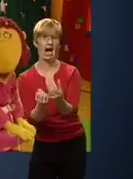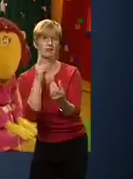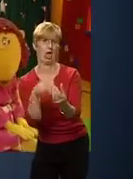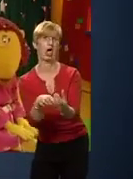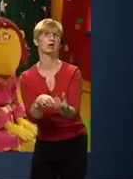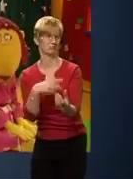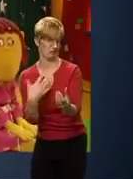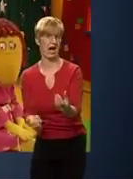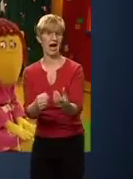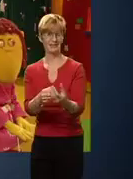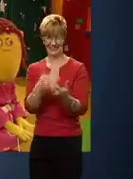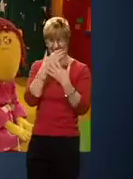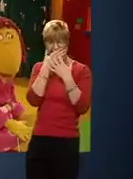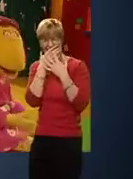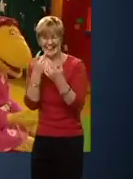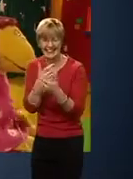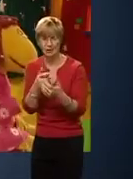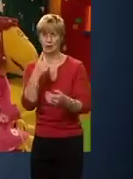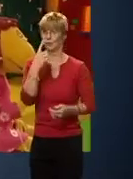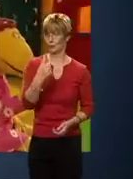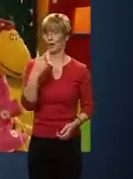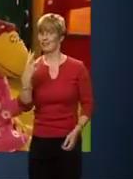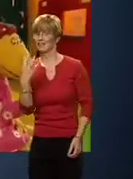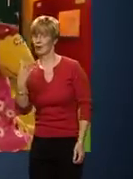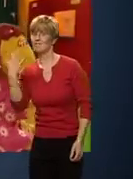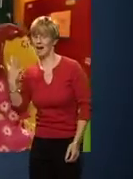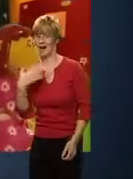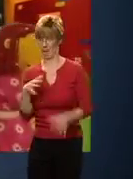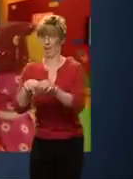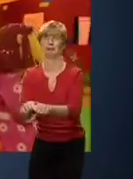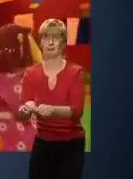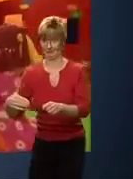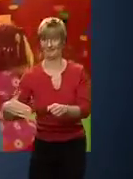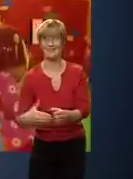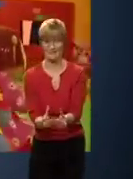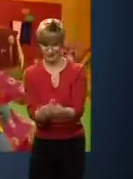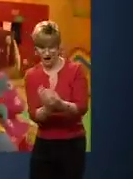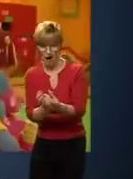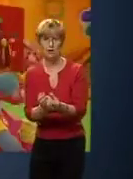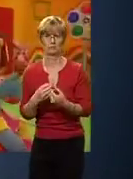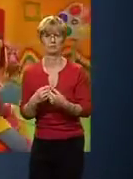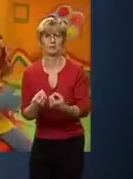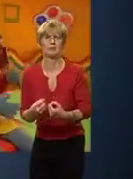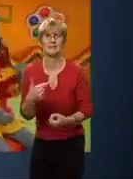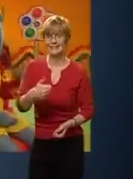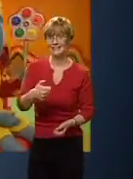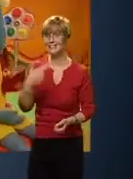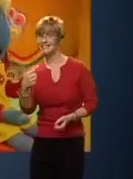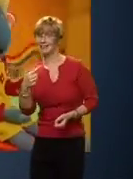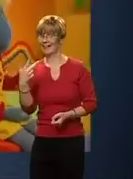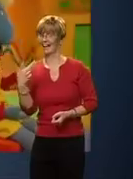I've caught it. One, two, three, four, five. Once I caught a fish alive.